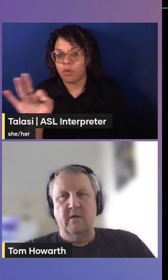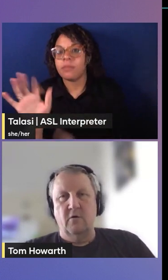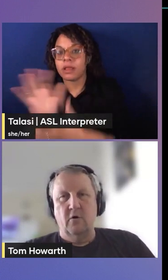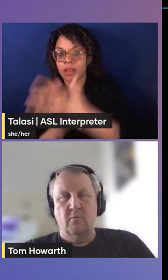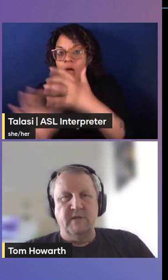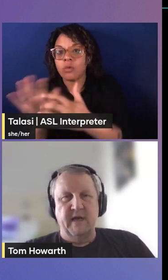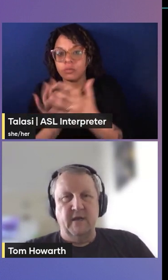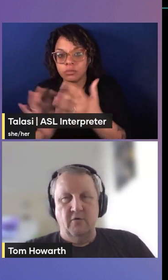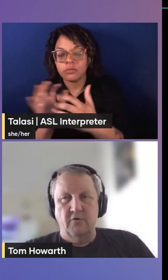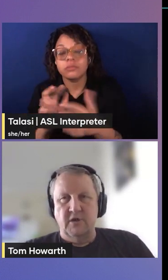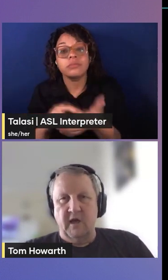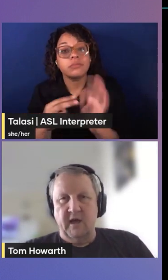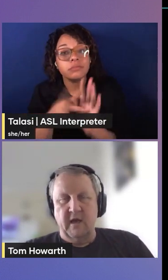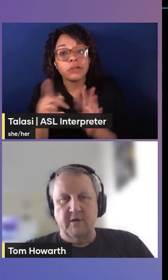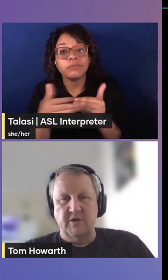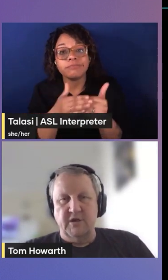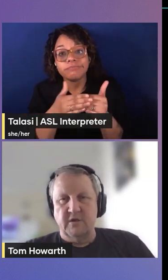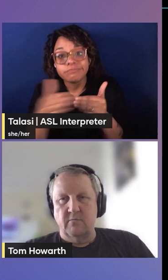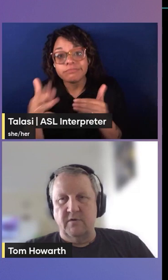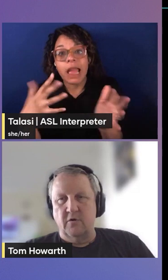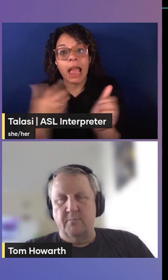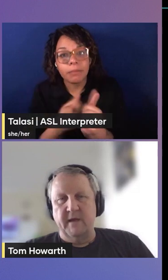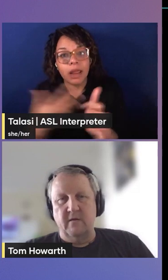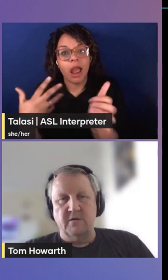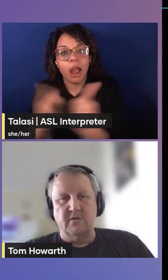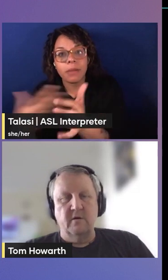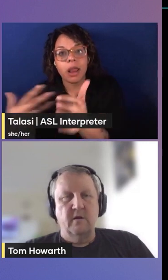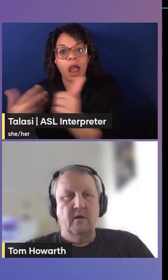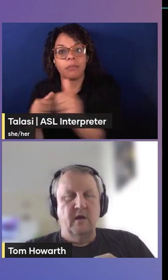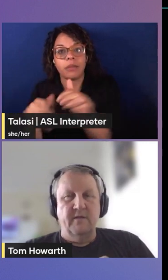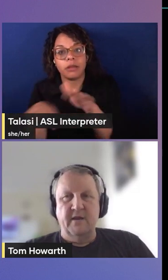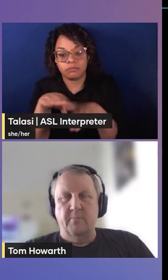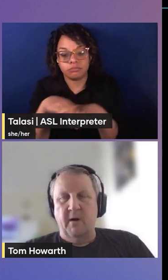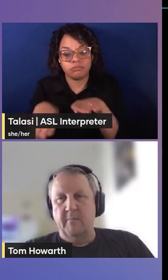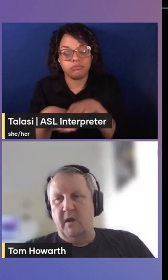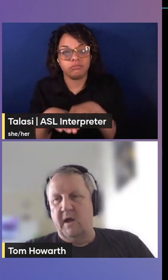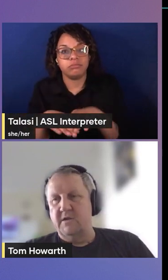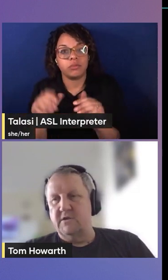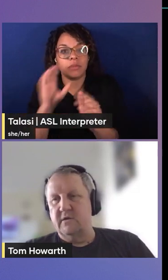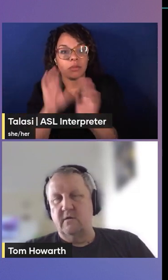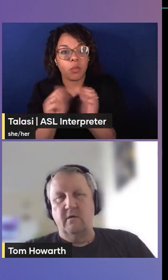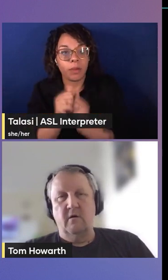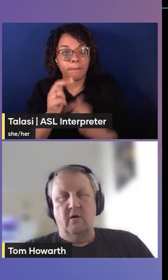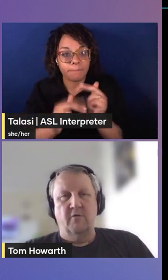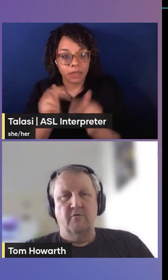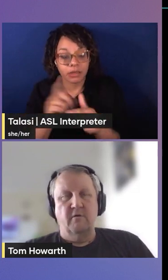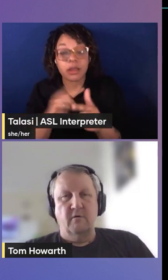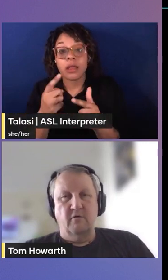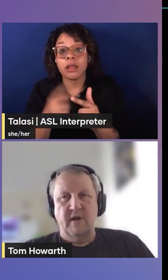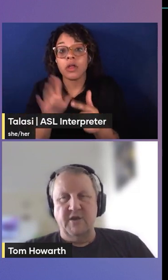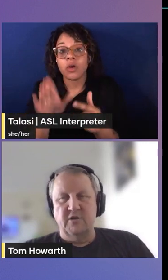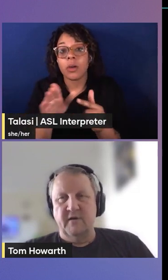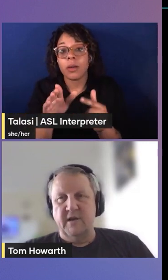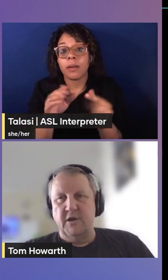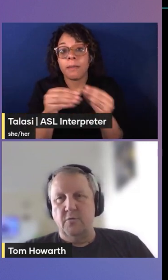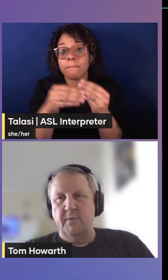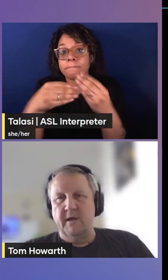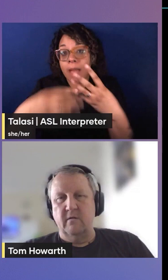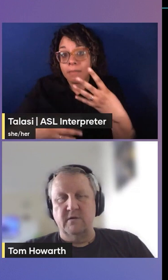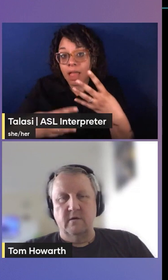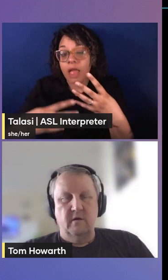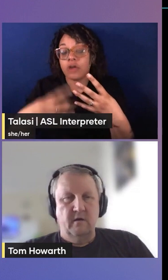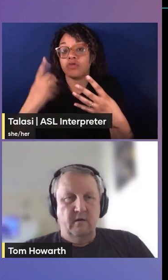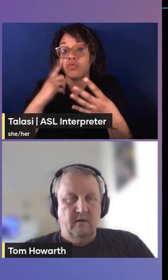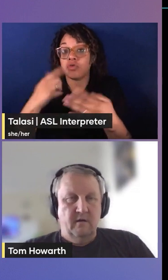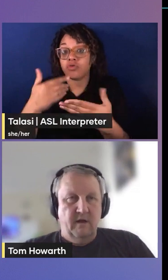continually update your underlying images with your builds, and then your pipelines on creation of a new